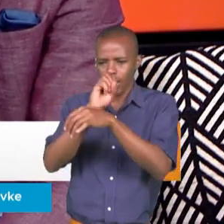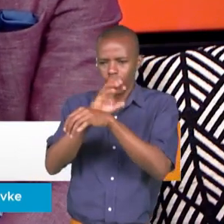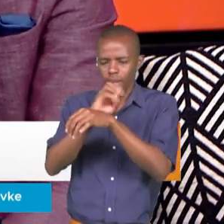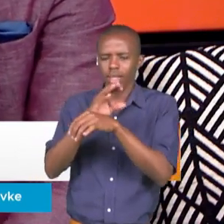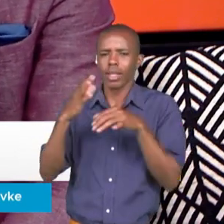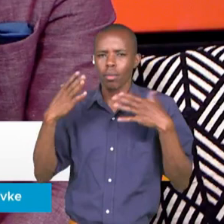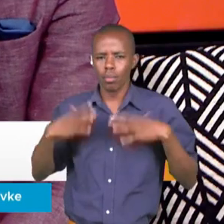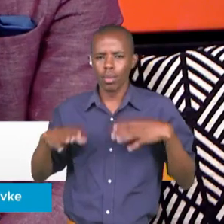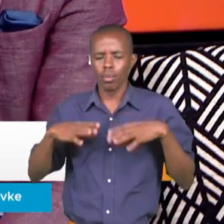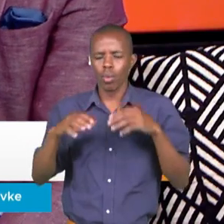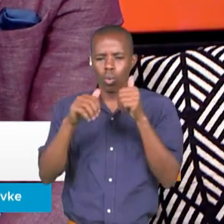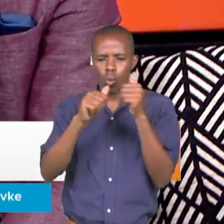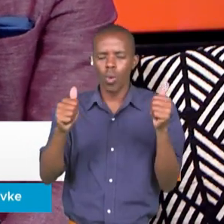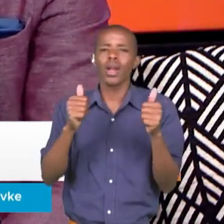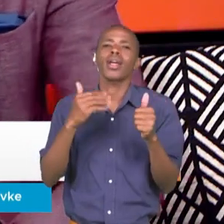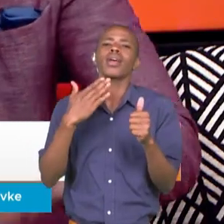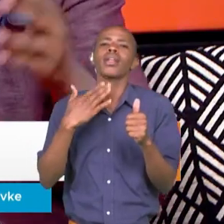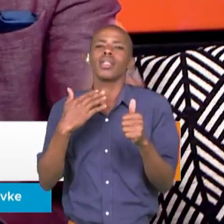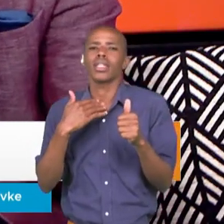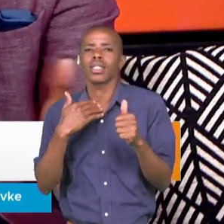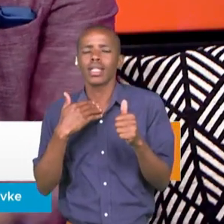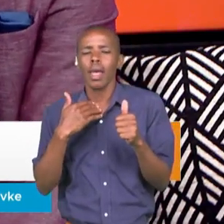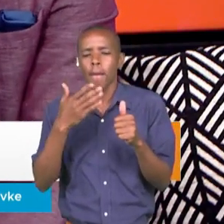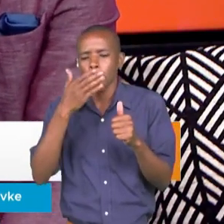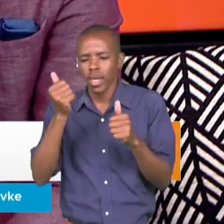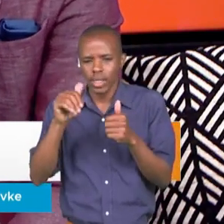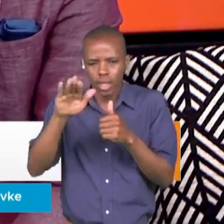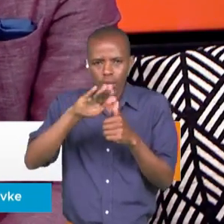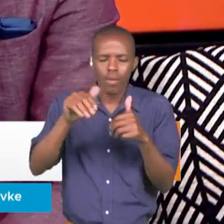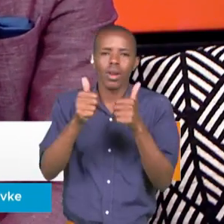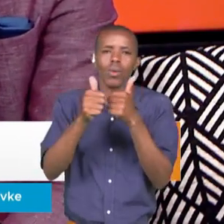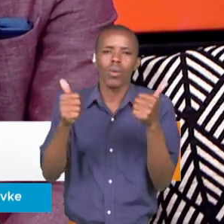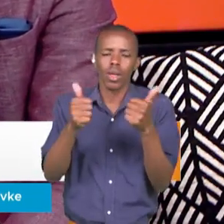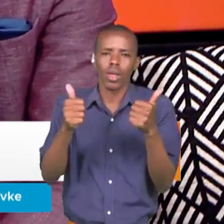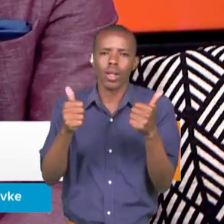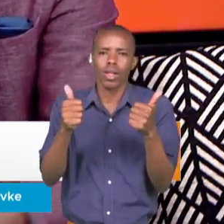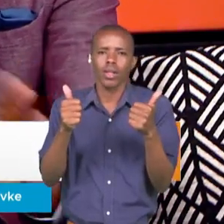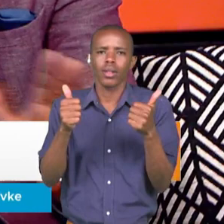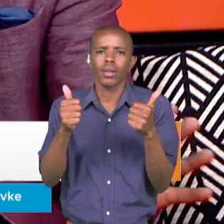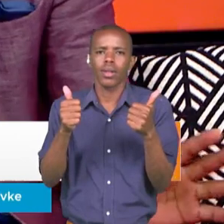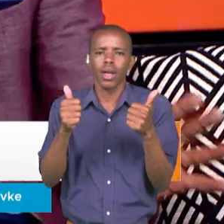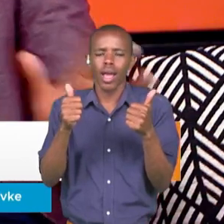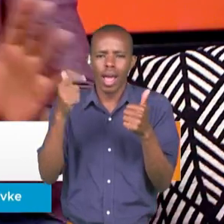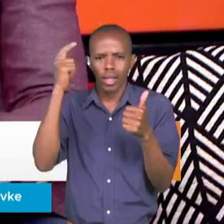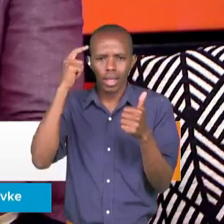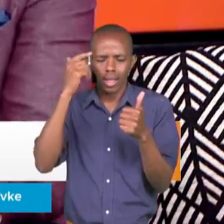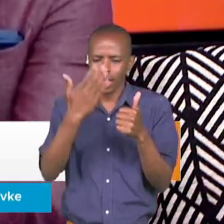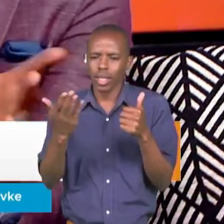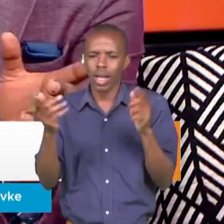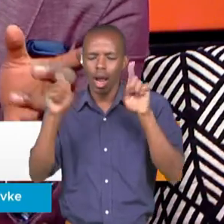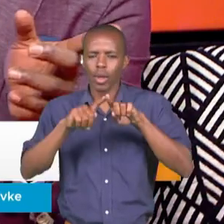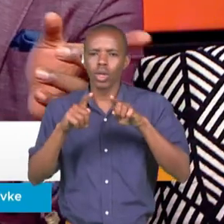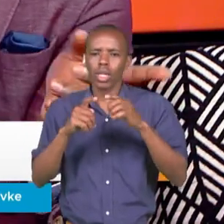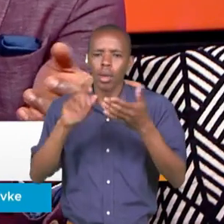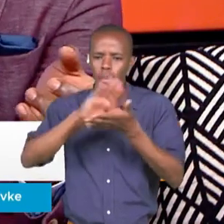accordingly, according to their desires, according to where they fit in? Because I still feel like there's still something going on in the name of